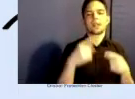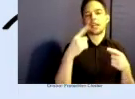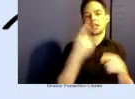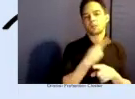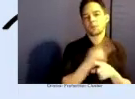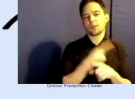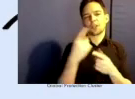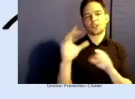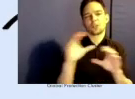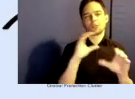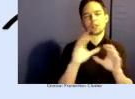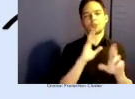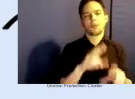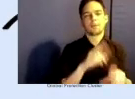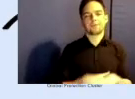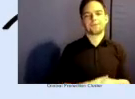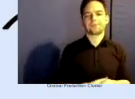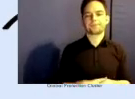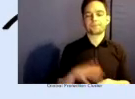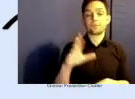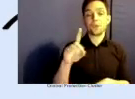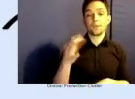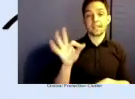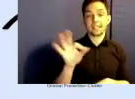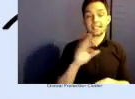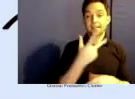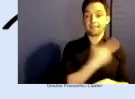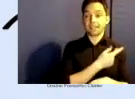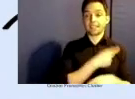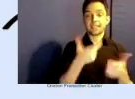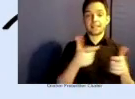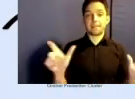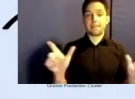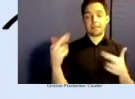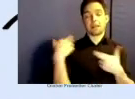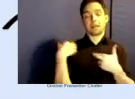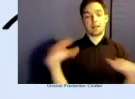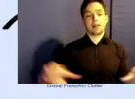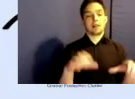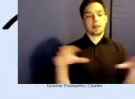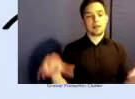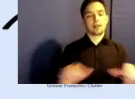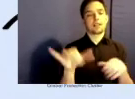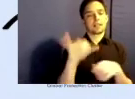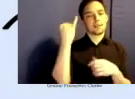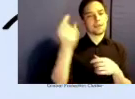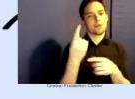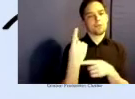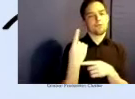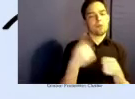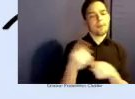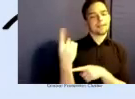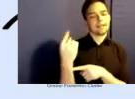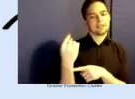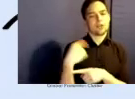response. The COVID-19 vaccination will be a massive undertaking, and similar to what happened last year, we may